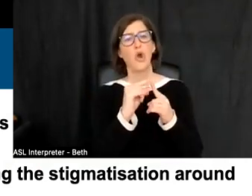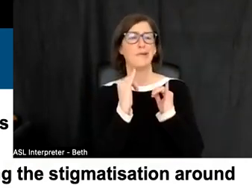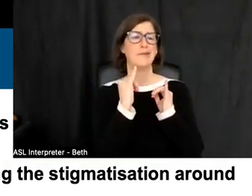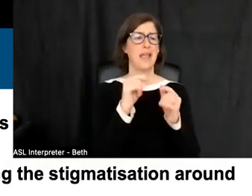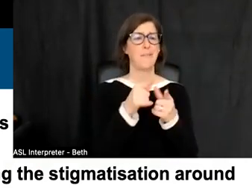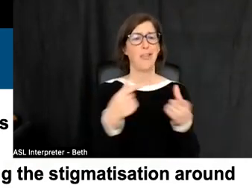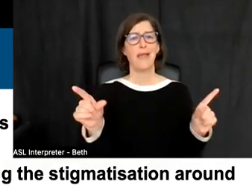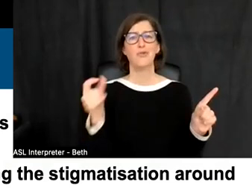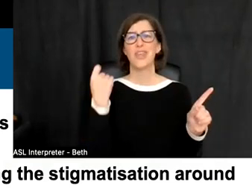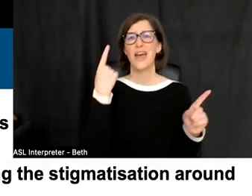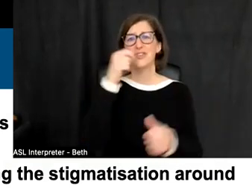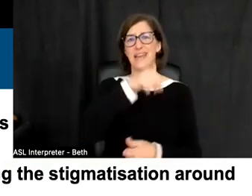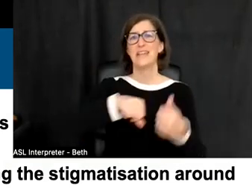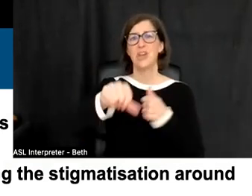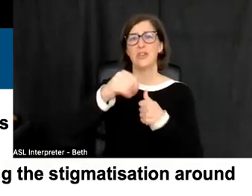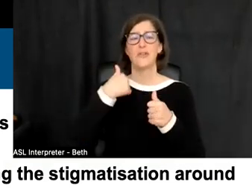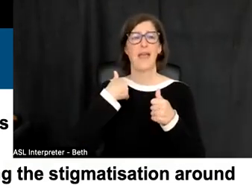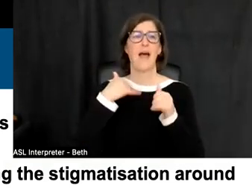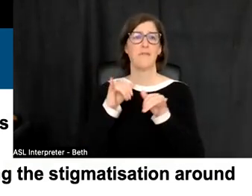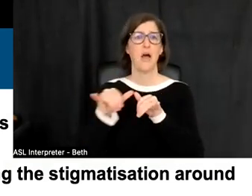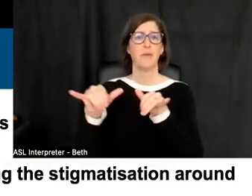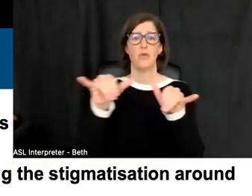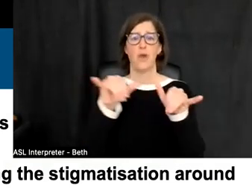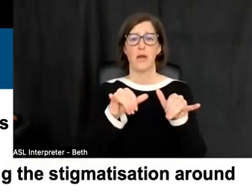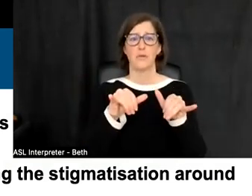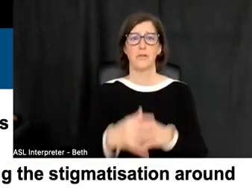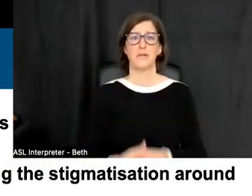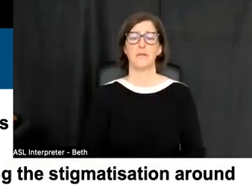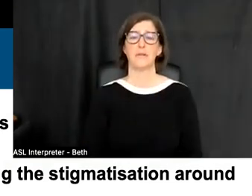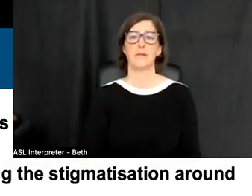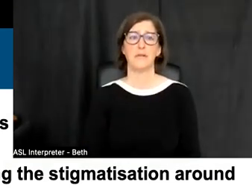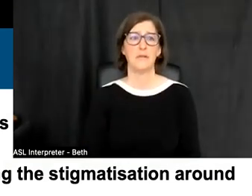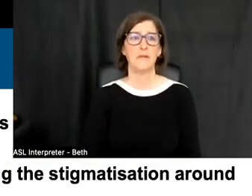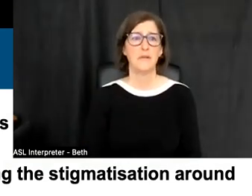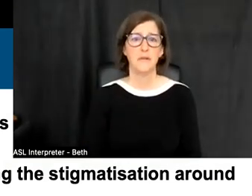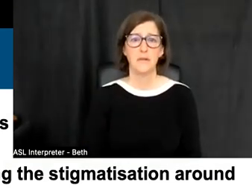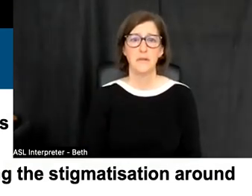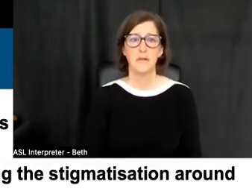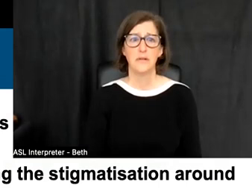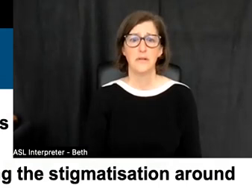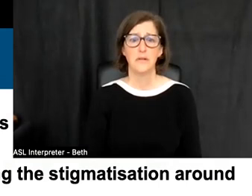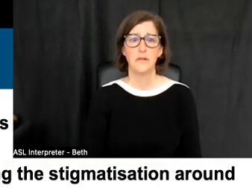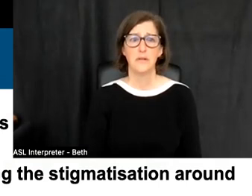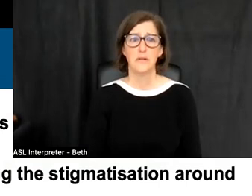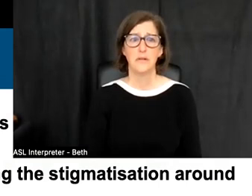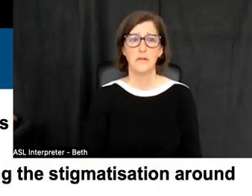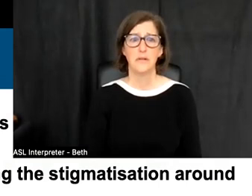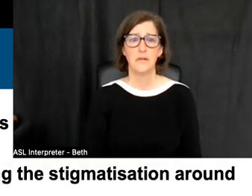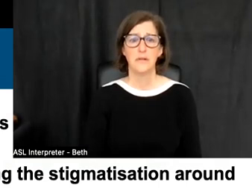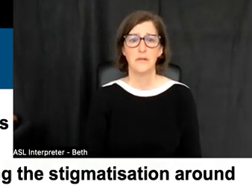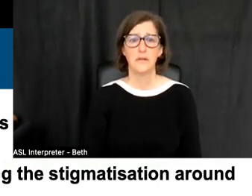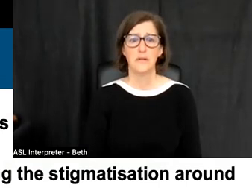one another. They have common ground. They don't fun drive last night, so no man no put any negative comment.